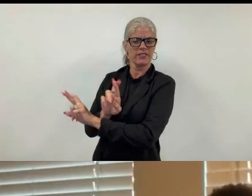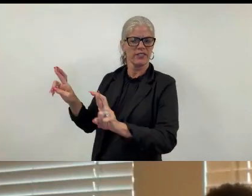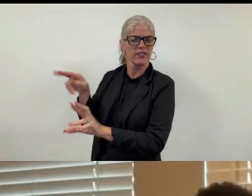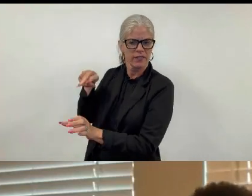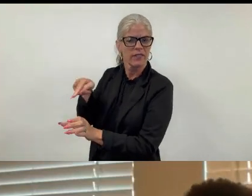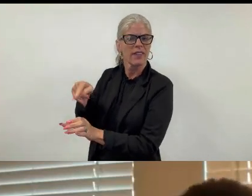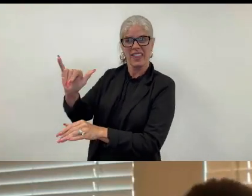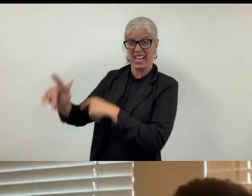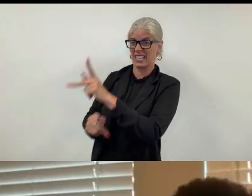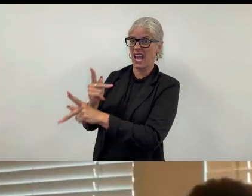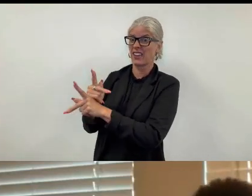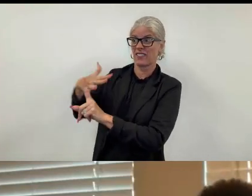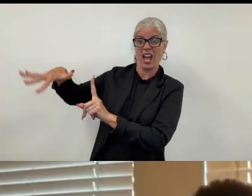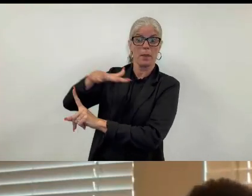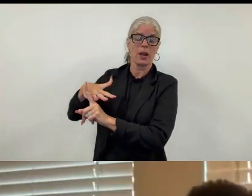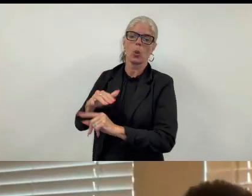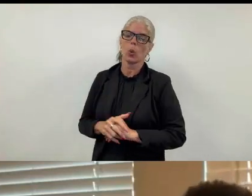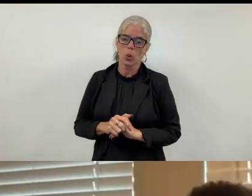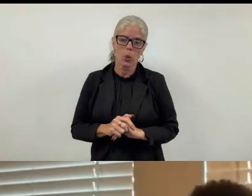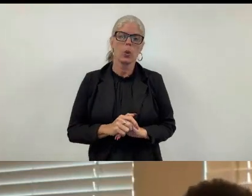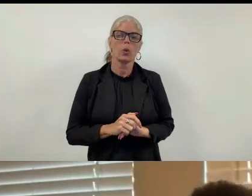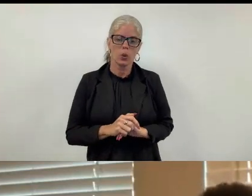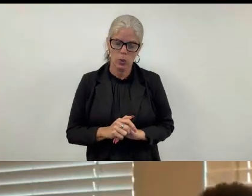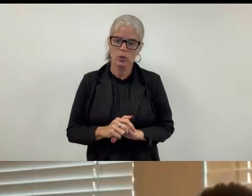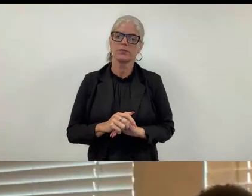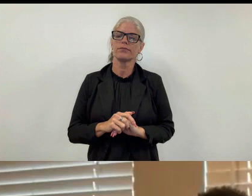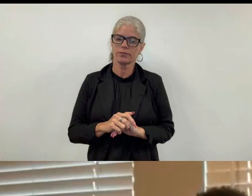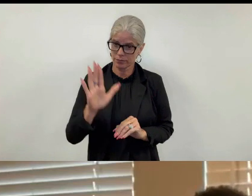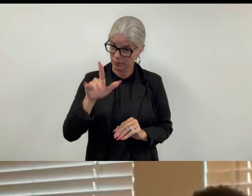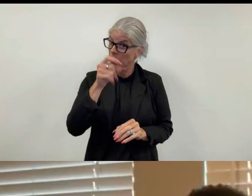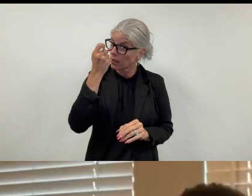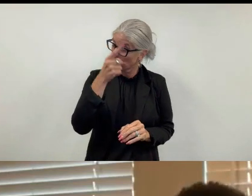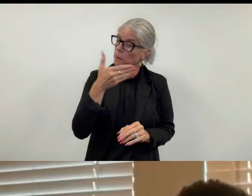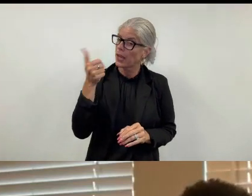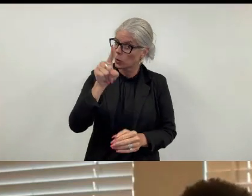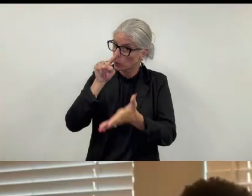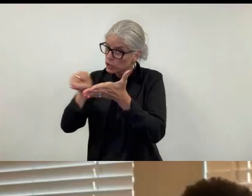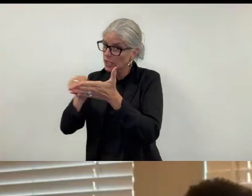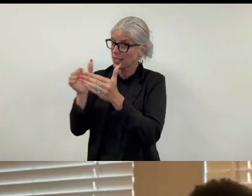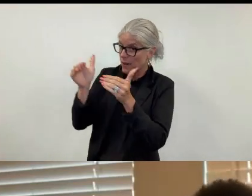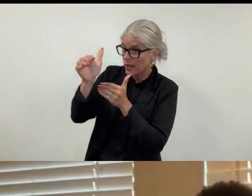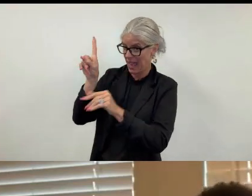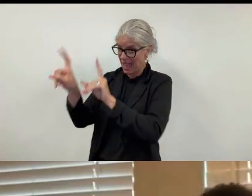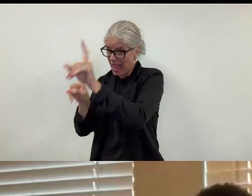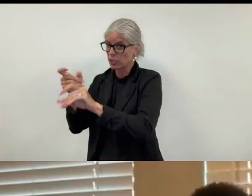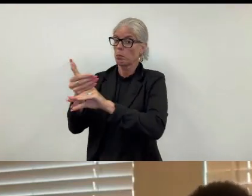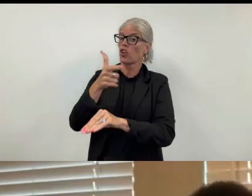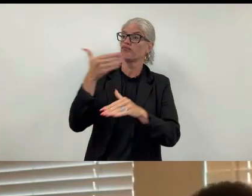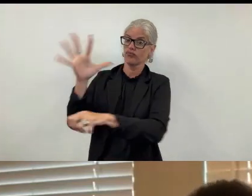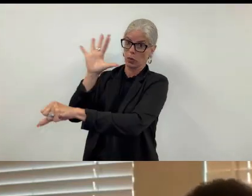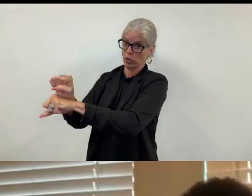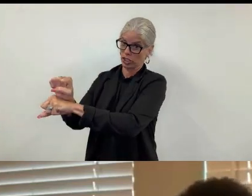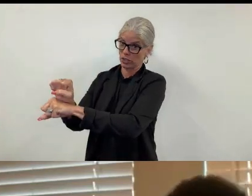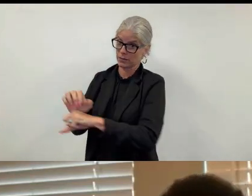because, again, as I've said many times today, do your research, call ahead, ask those questions way before you book. But in an